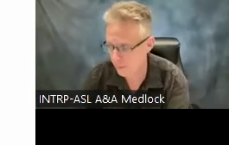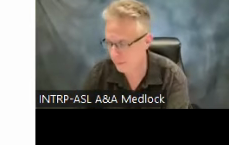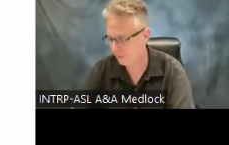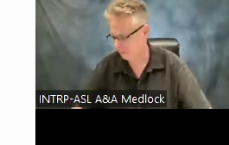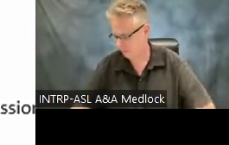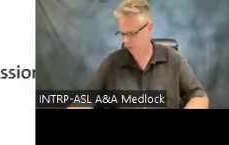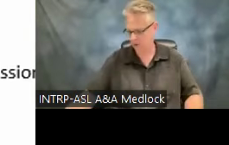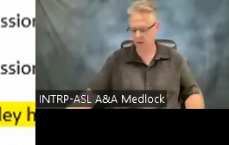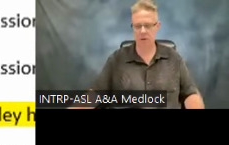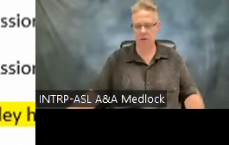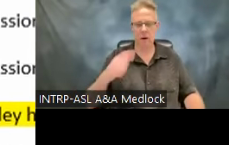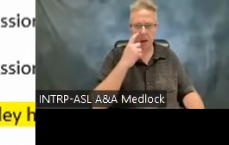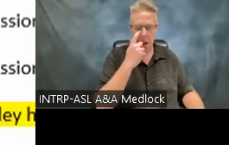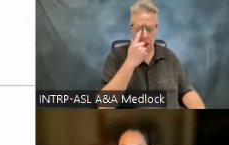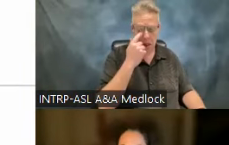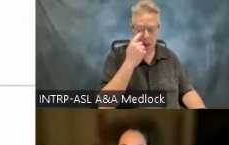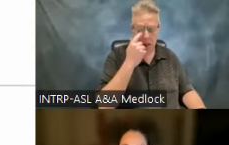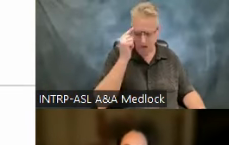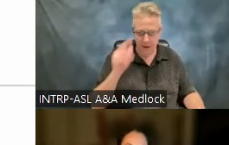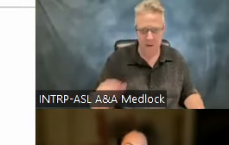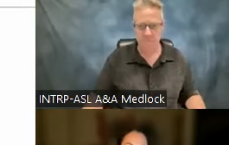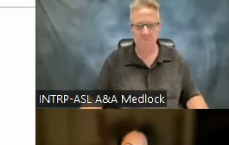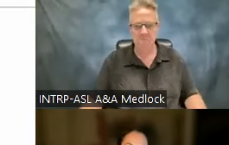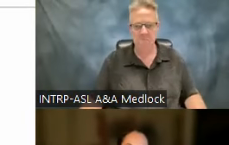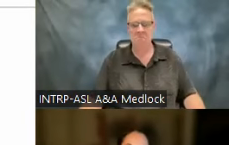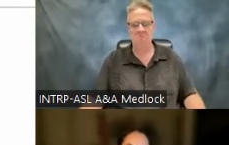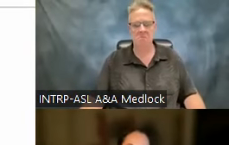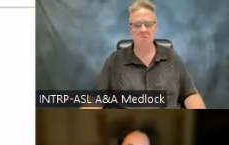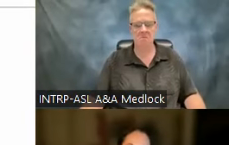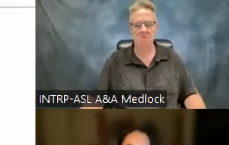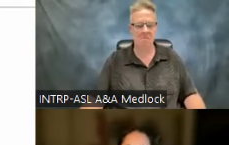I am happy to do that. I can only see one person.